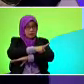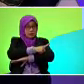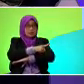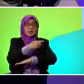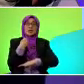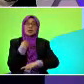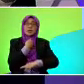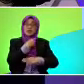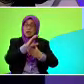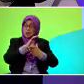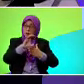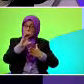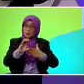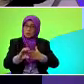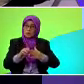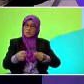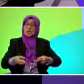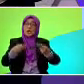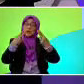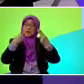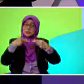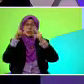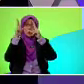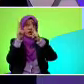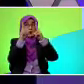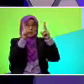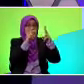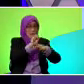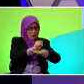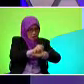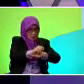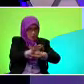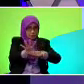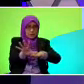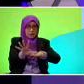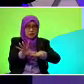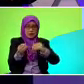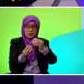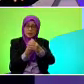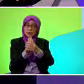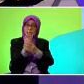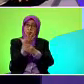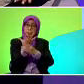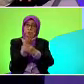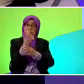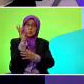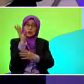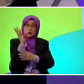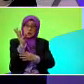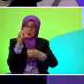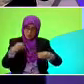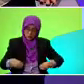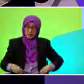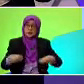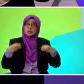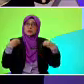that yes, presence of air really affect the growth of microorganism. It is proven with the vacuum